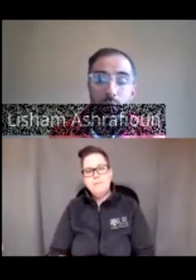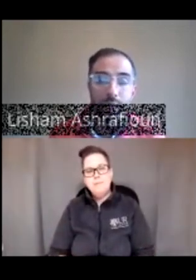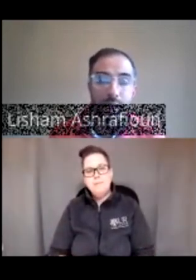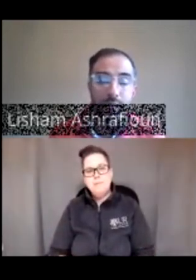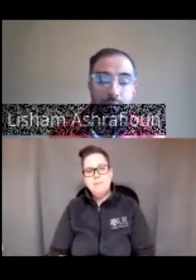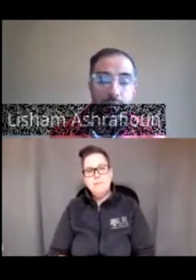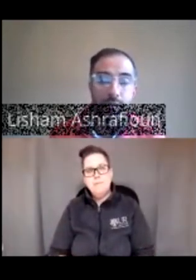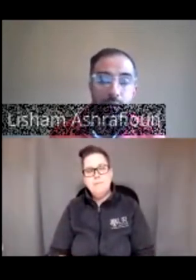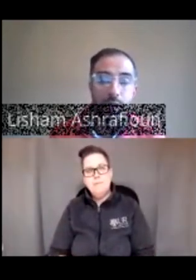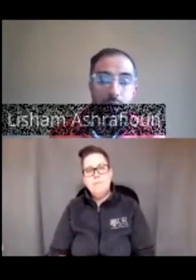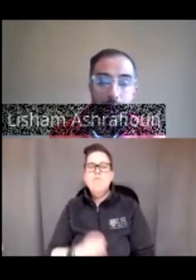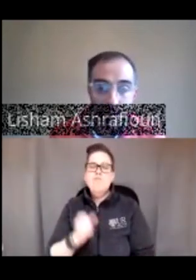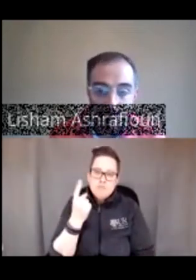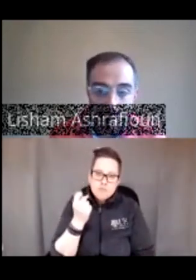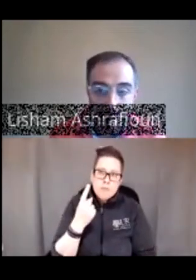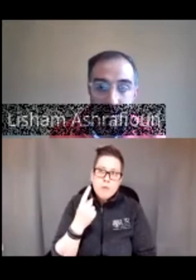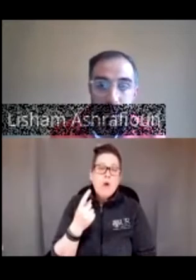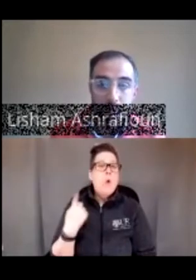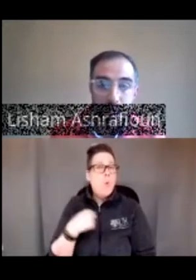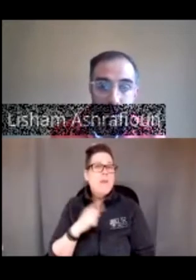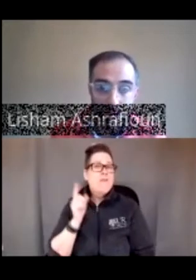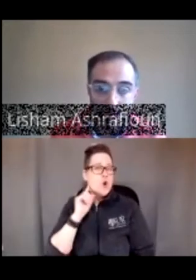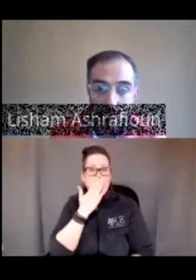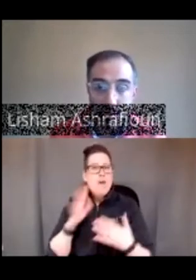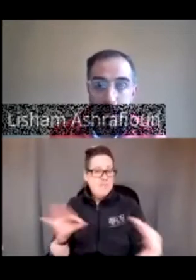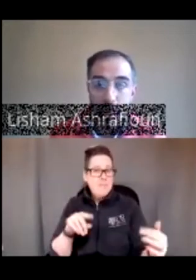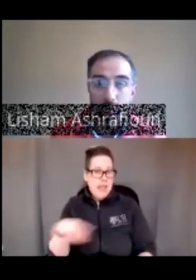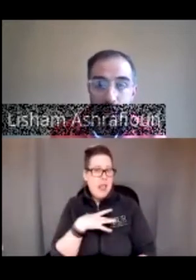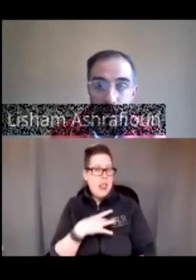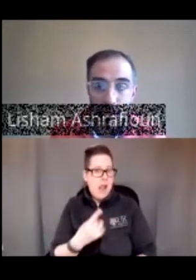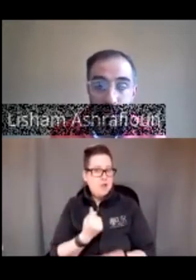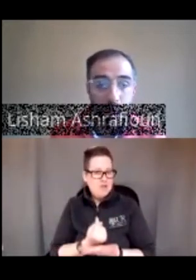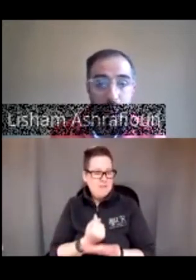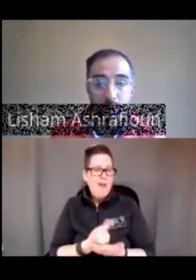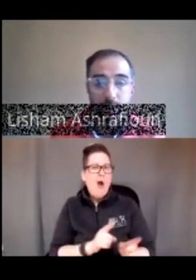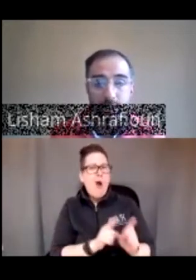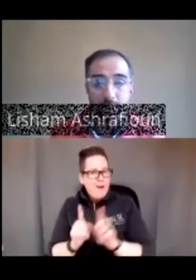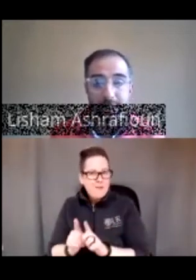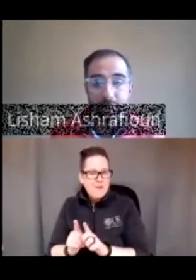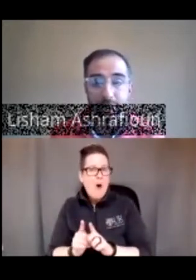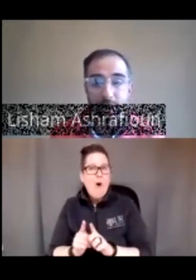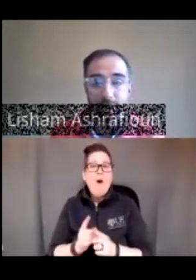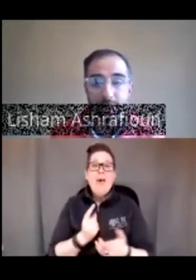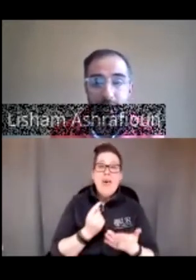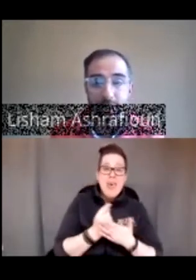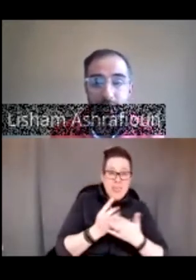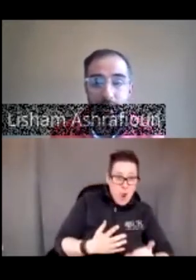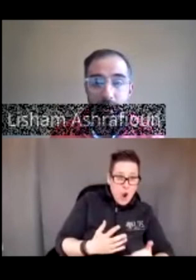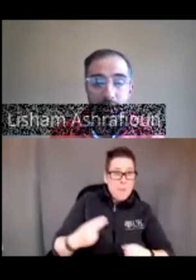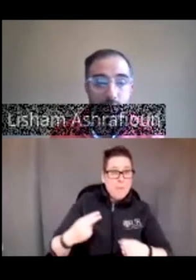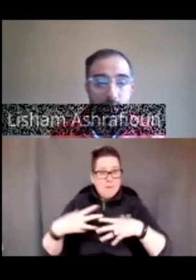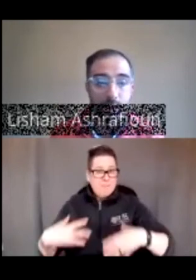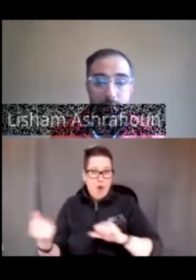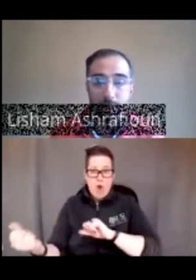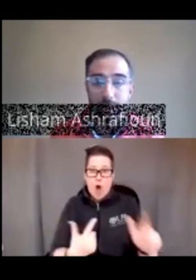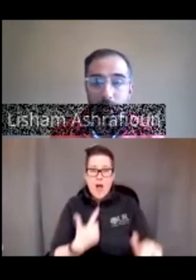While we have gotten good feedback that people seem to like the treatment, we've also heard from both the participants and therapists that they thought